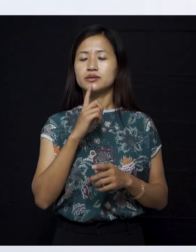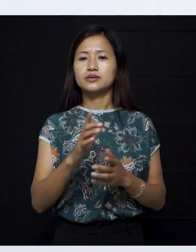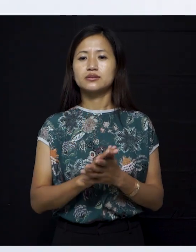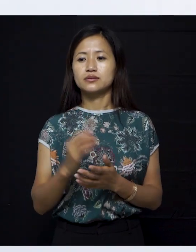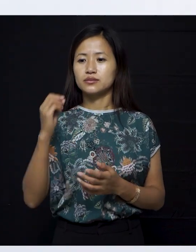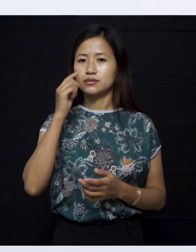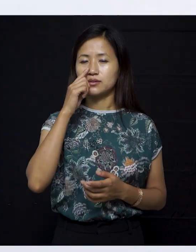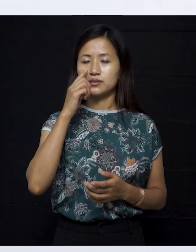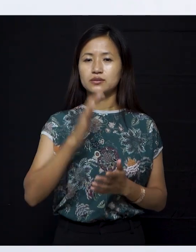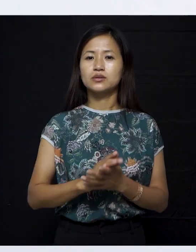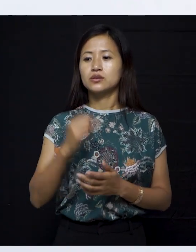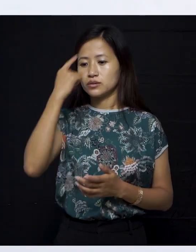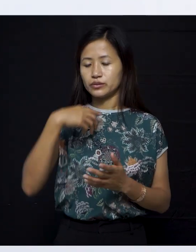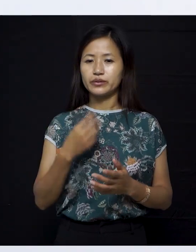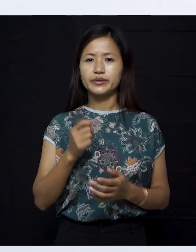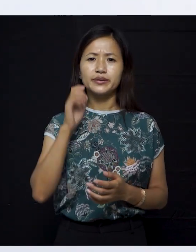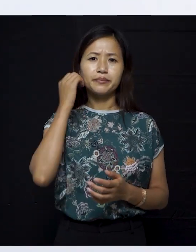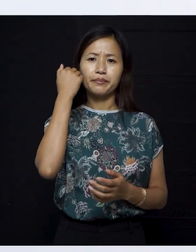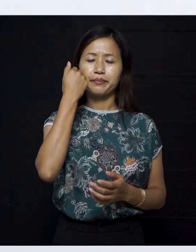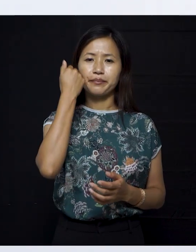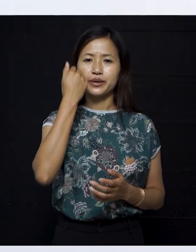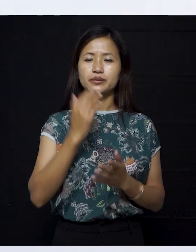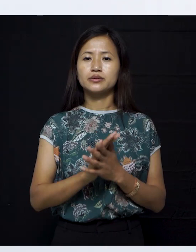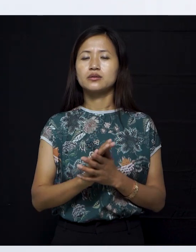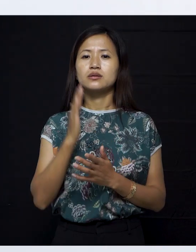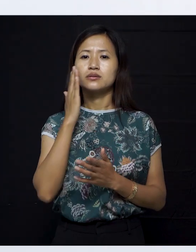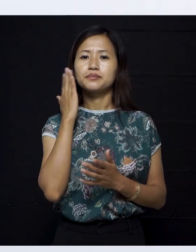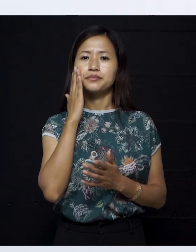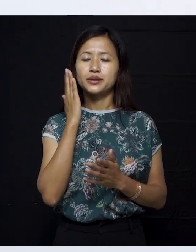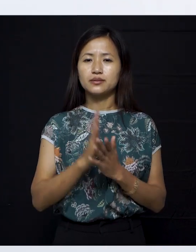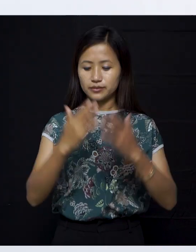was wearing a pink dress is a good student. The girl